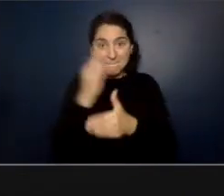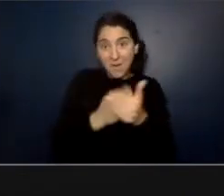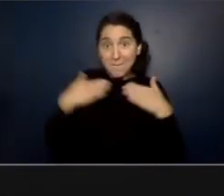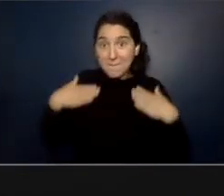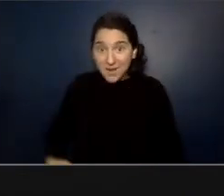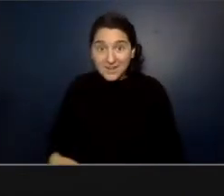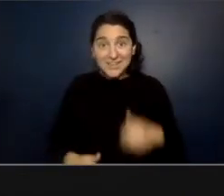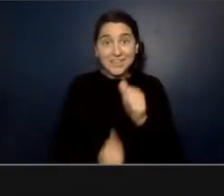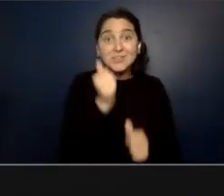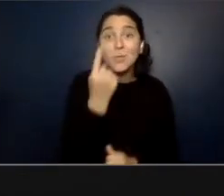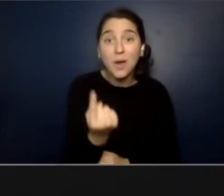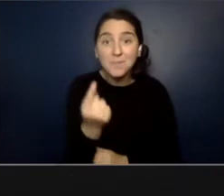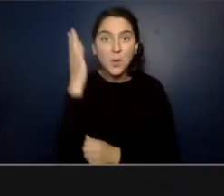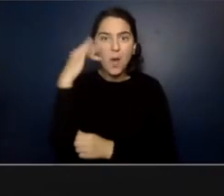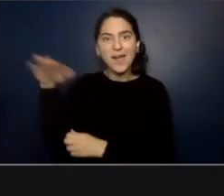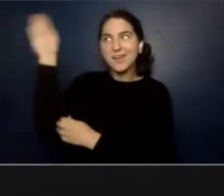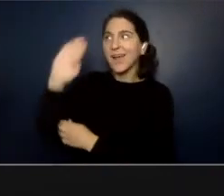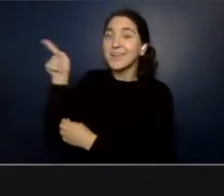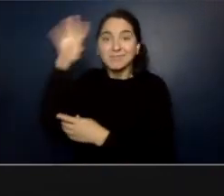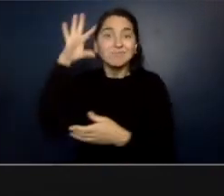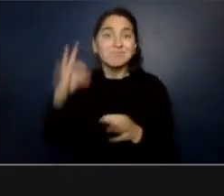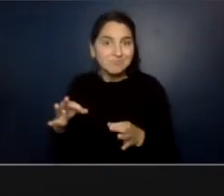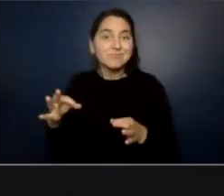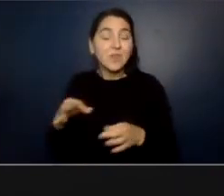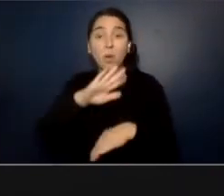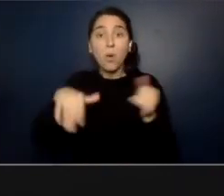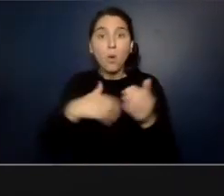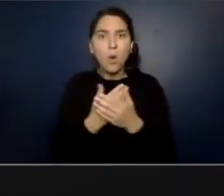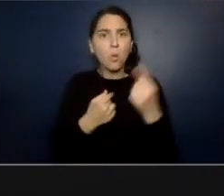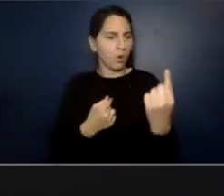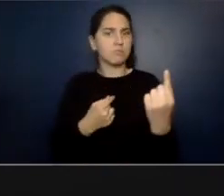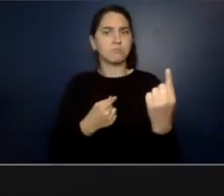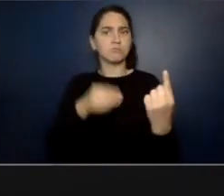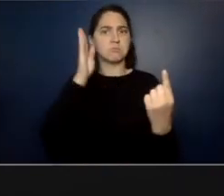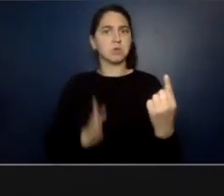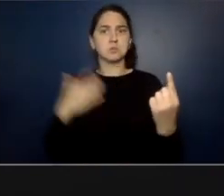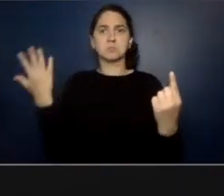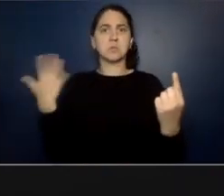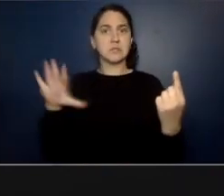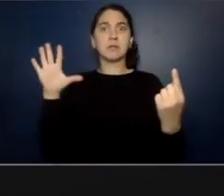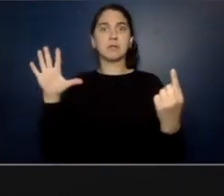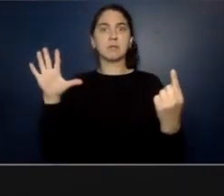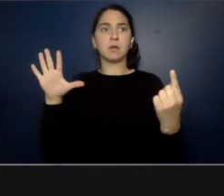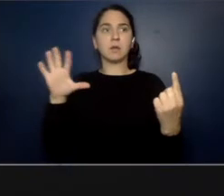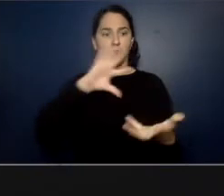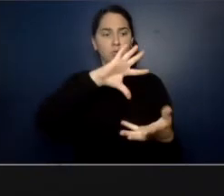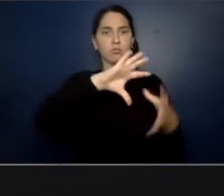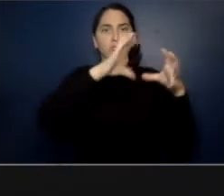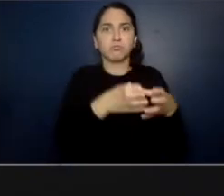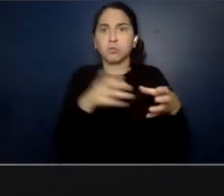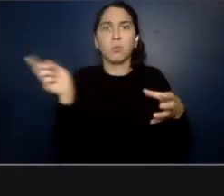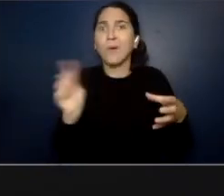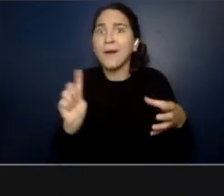members, yet one body. The eye cannot say to the hand, I have no need of you. Nor